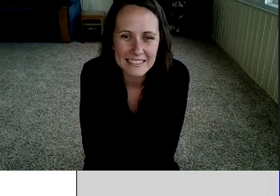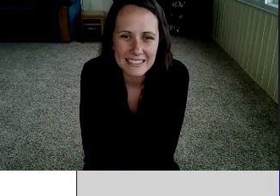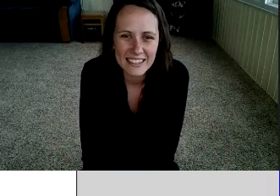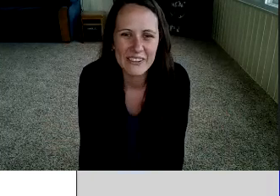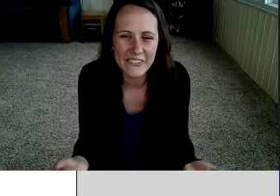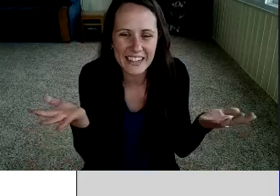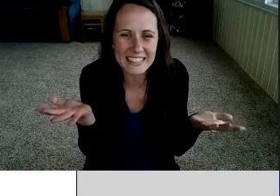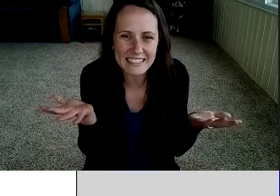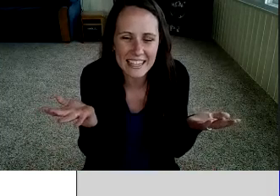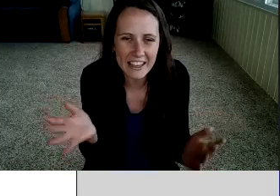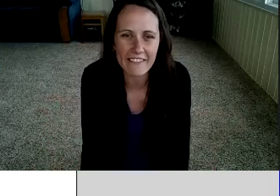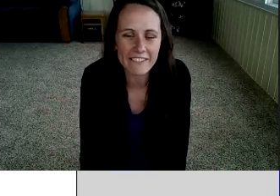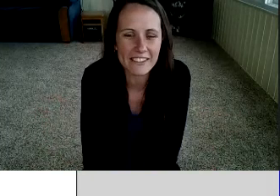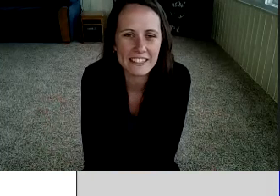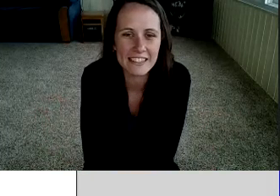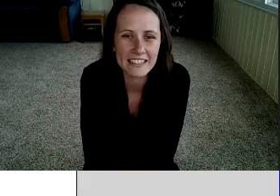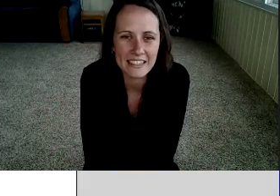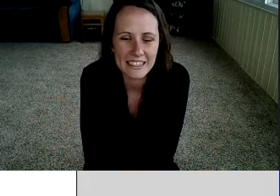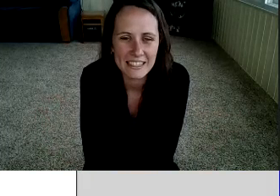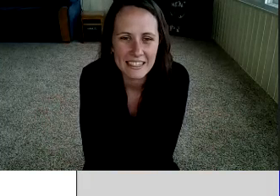Bah. Where does it live?